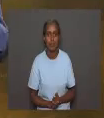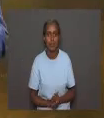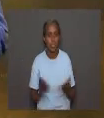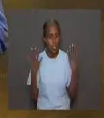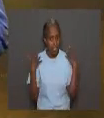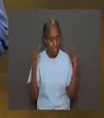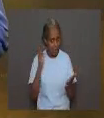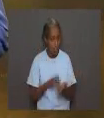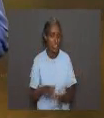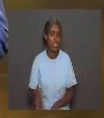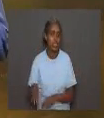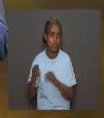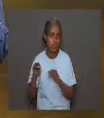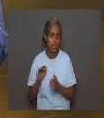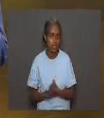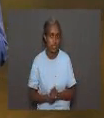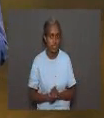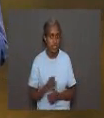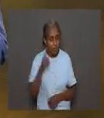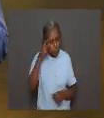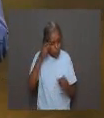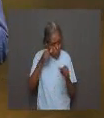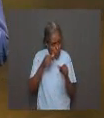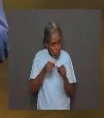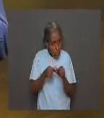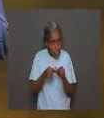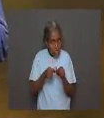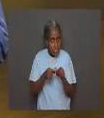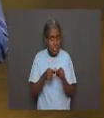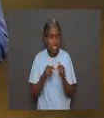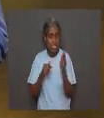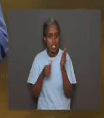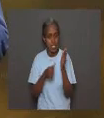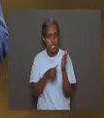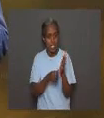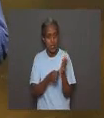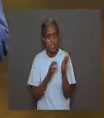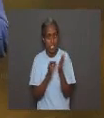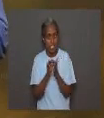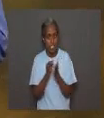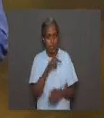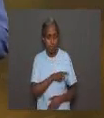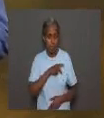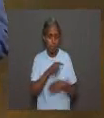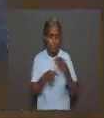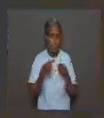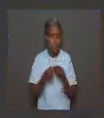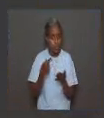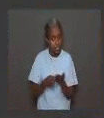Hello again, students. Did you notice the significant property about this